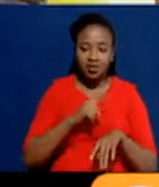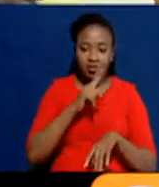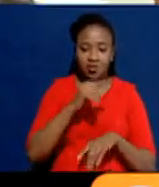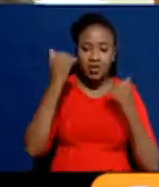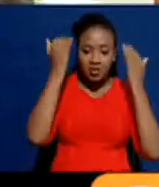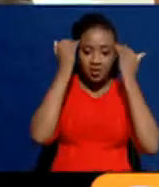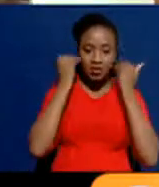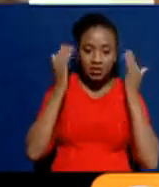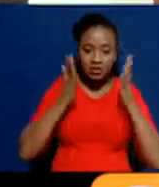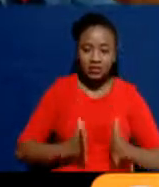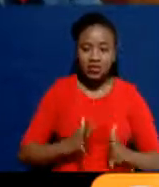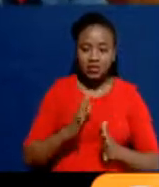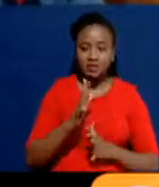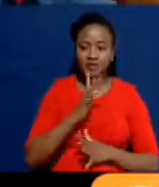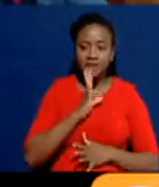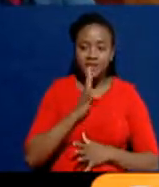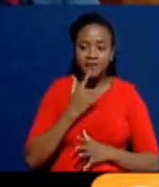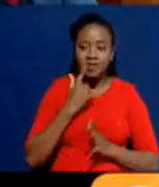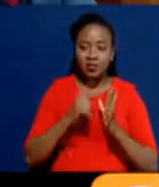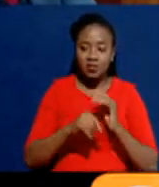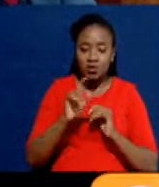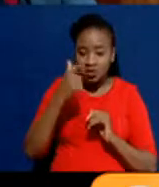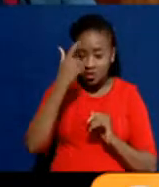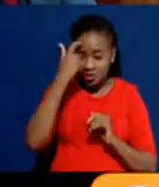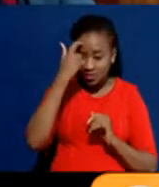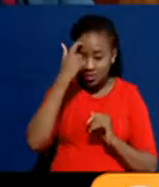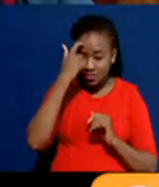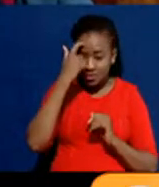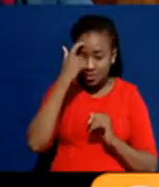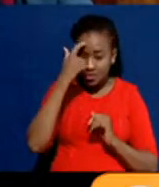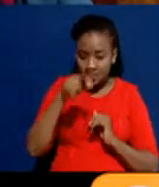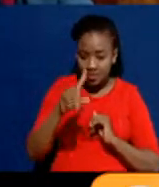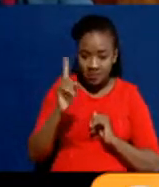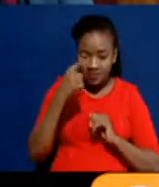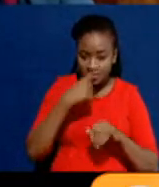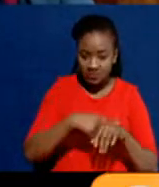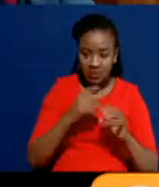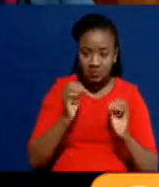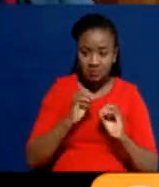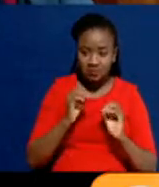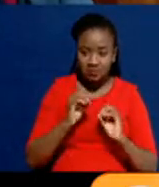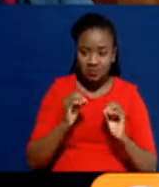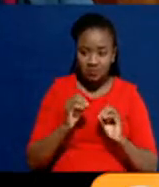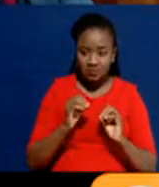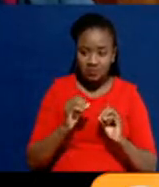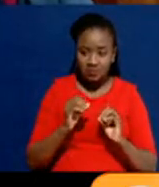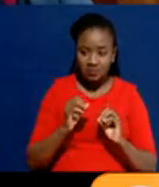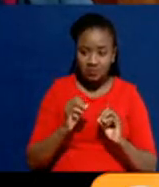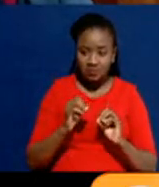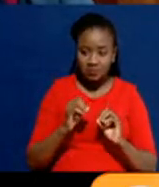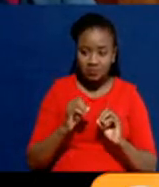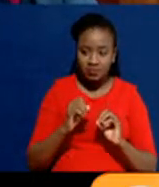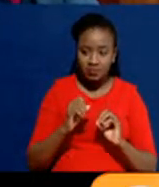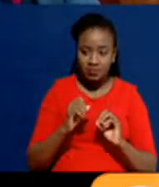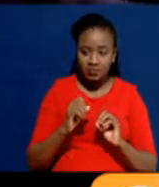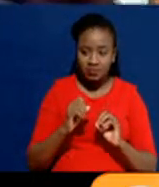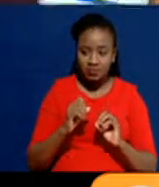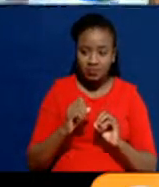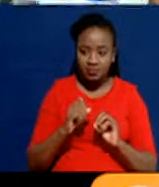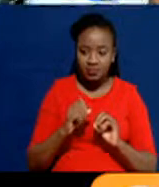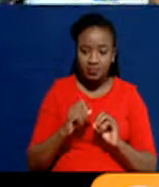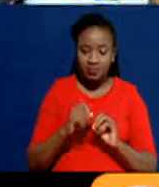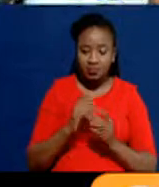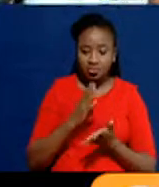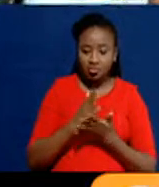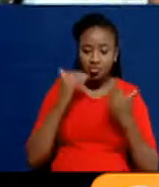said... remember, we've talked about this not being the first time that this went to court. Mm-hmm. It also went to court during President Uhuru Kenyatta's time. The judges said, although